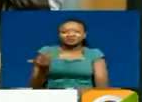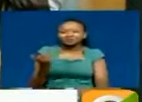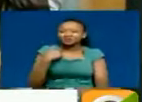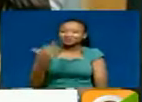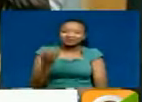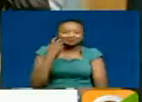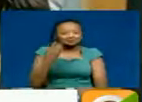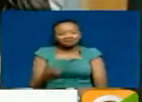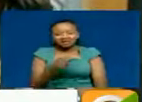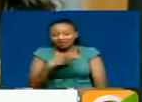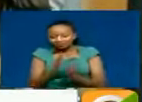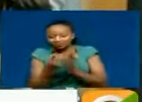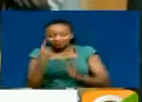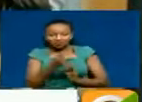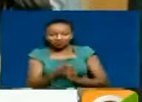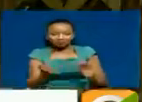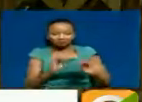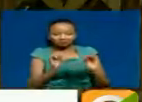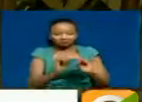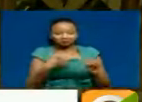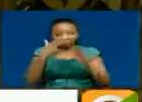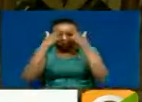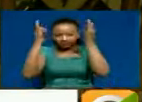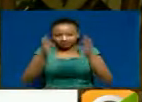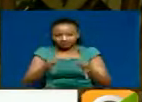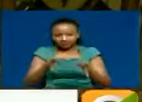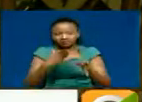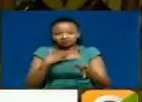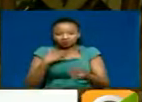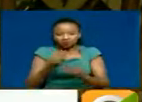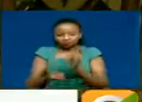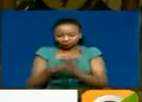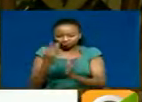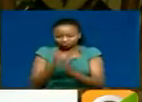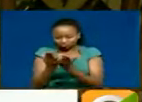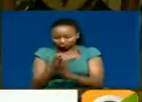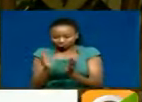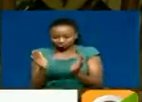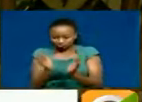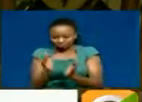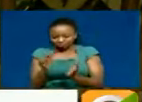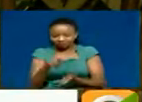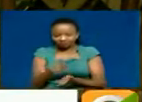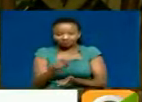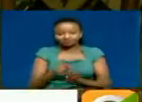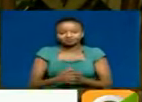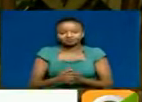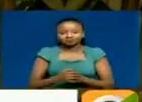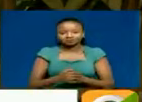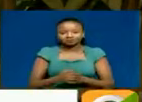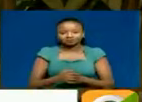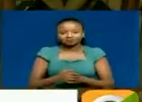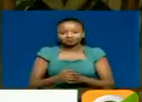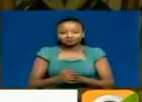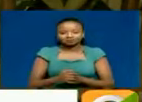like so sad that I didn't have any books for them. So I decided to illustrate one for the little ones as well. So I used my